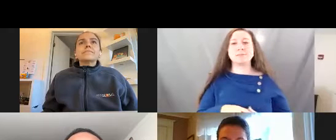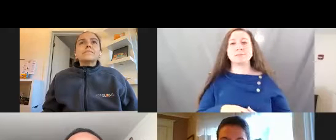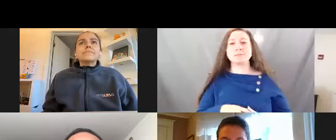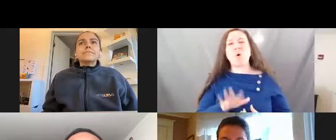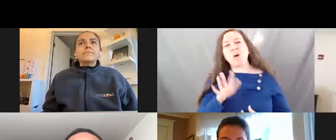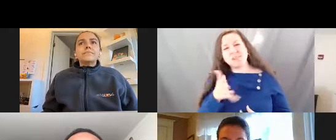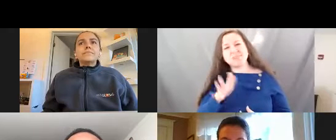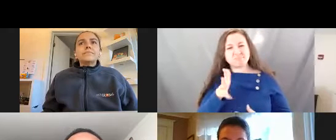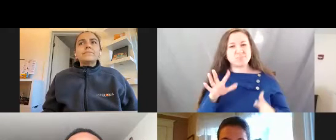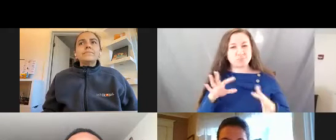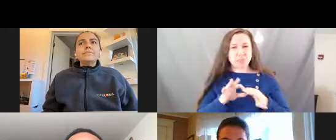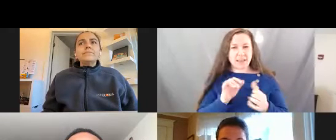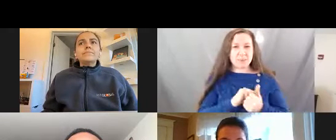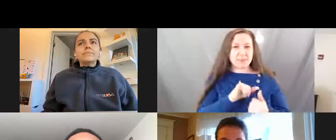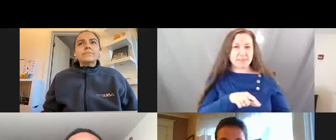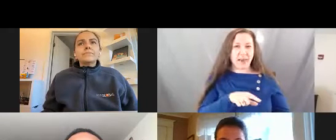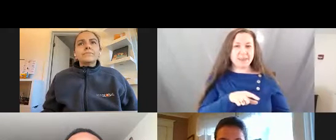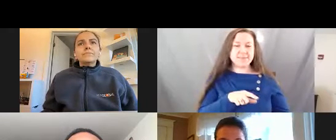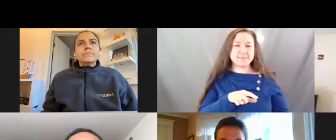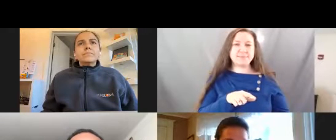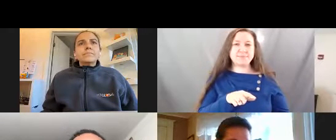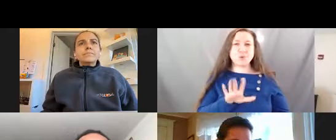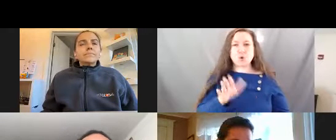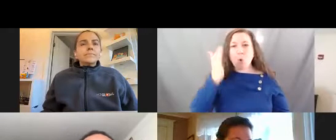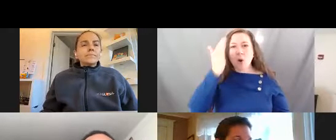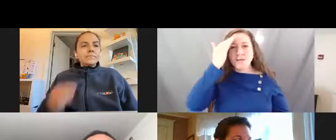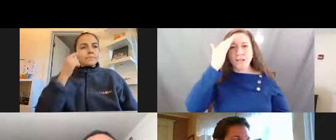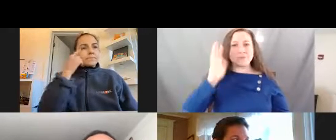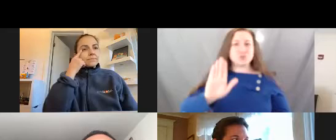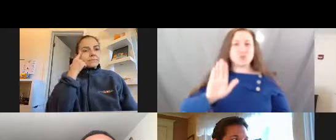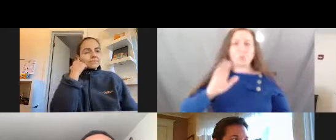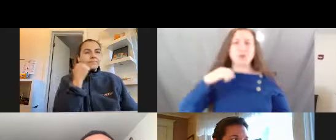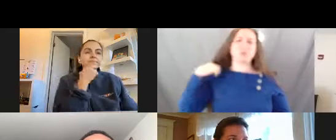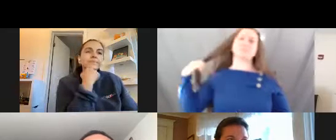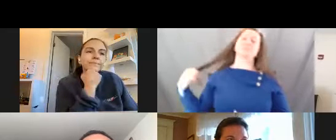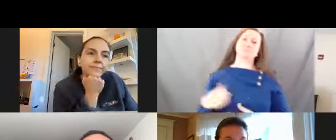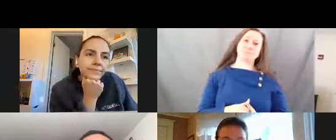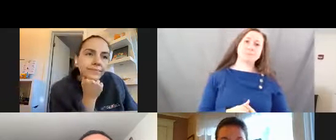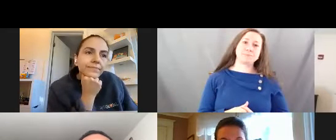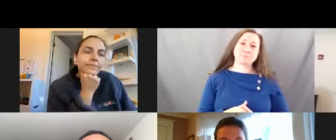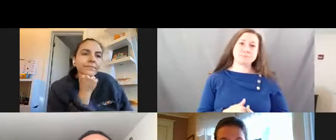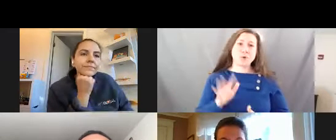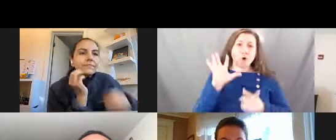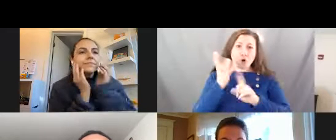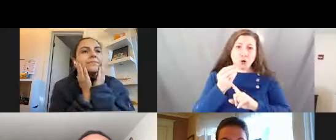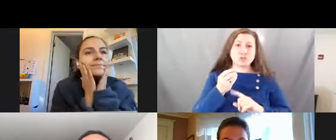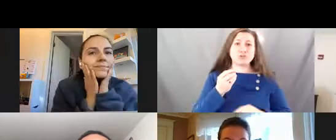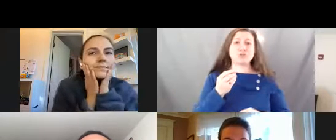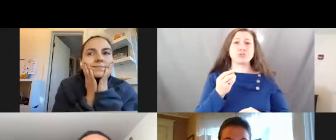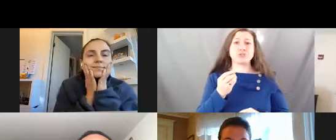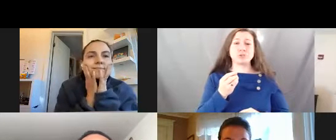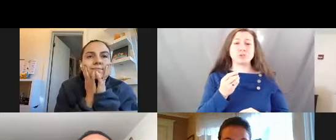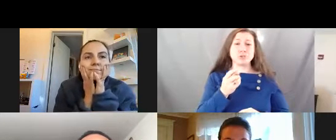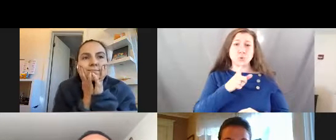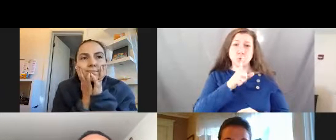that, just spreading, your knowledge and even about your culture and such kind of covers pretty much